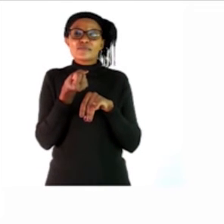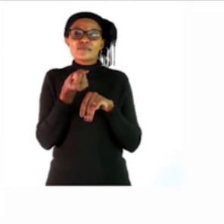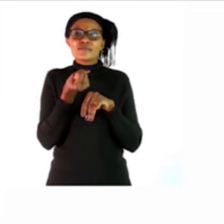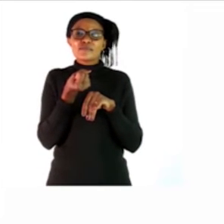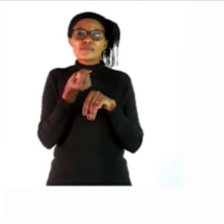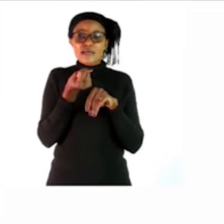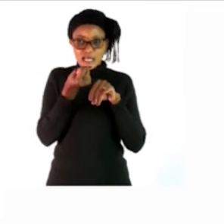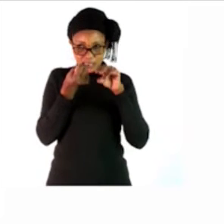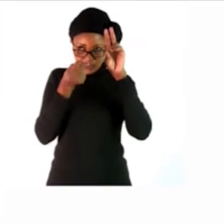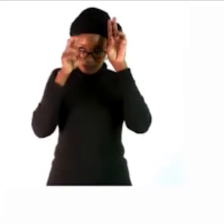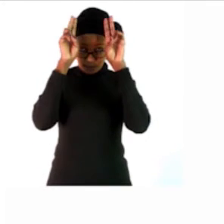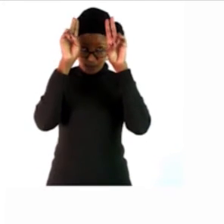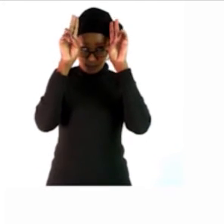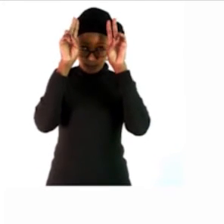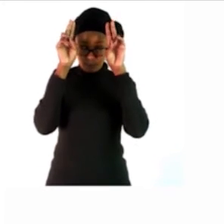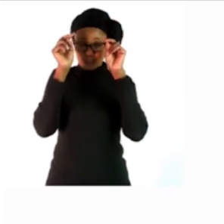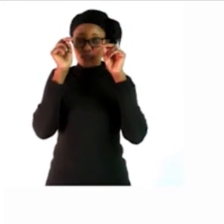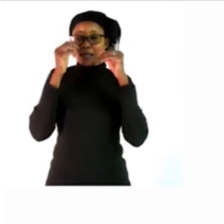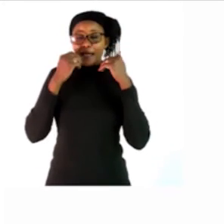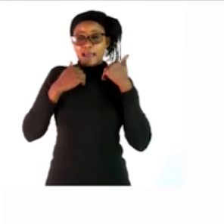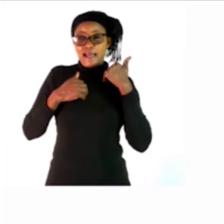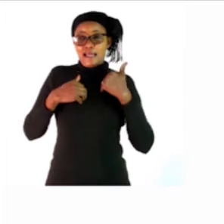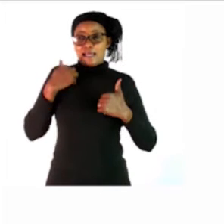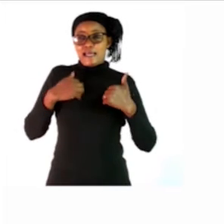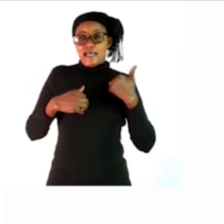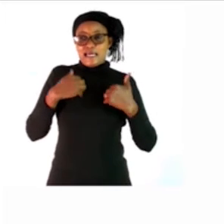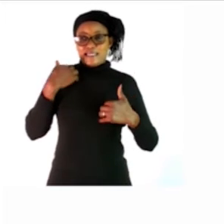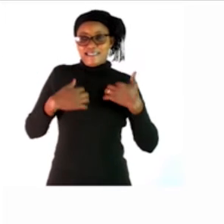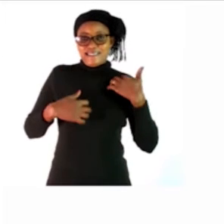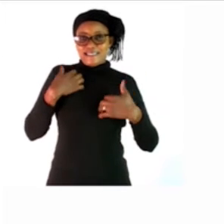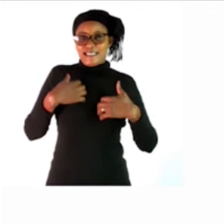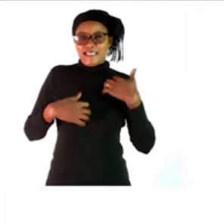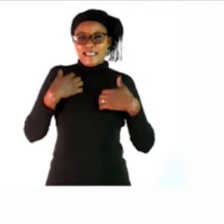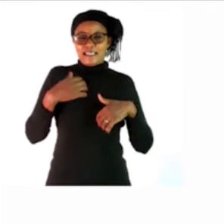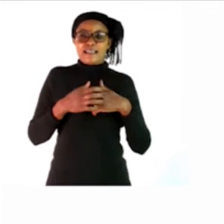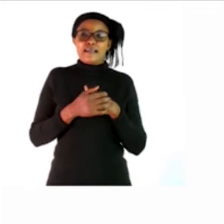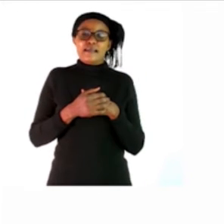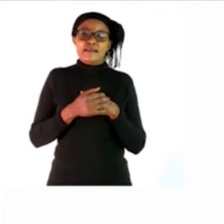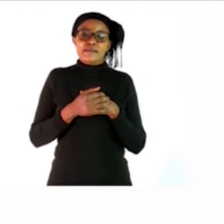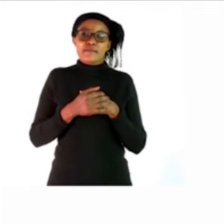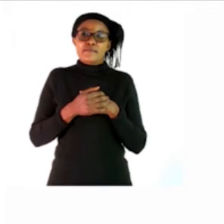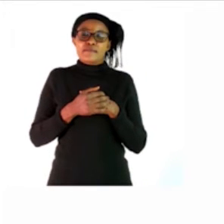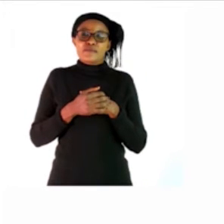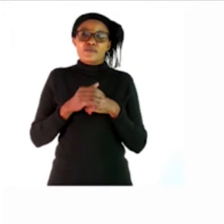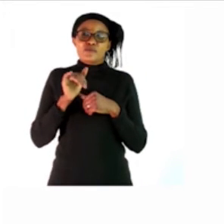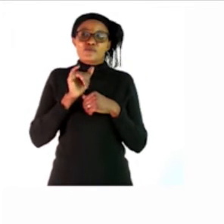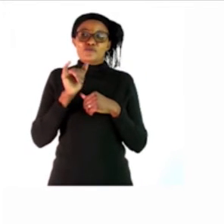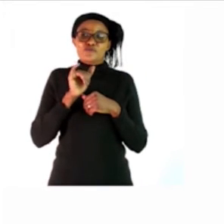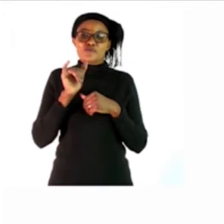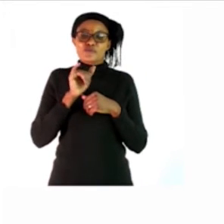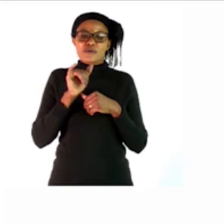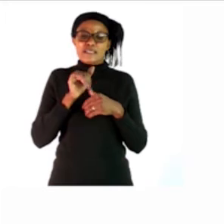a rabbit and it is a bear. Good. So which one